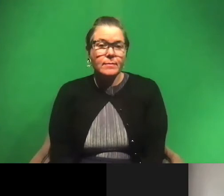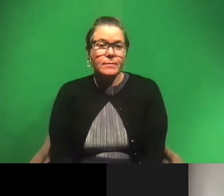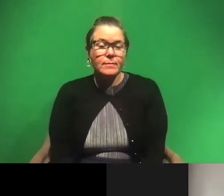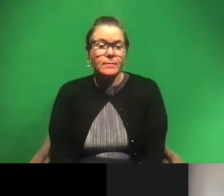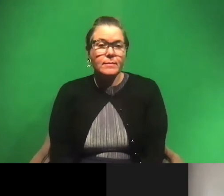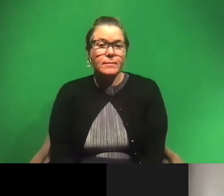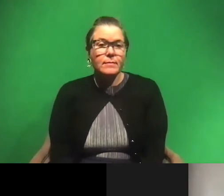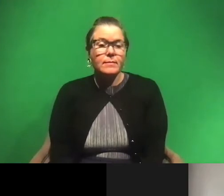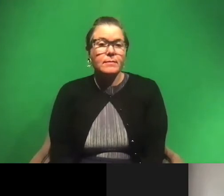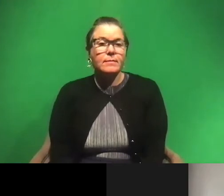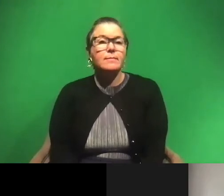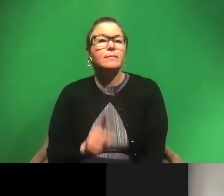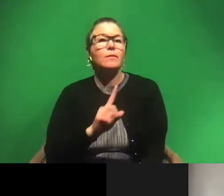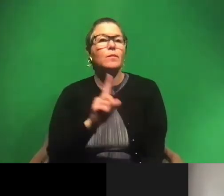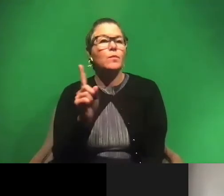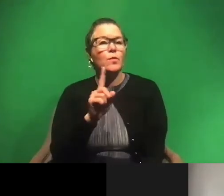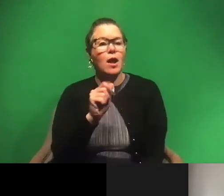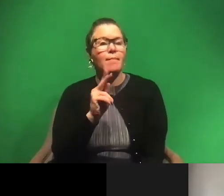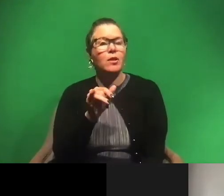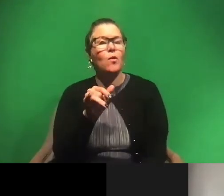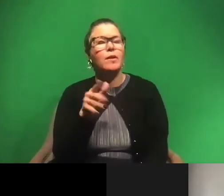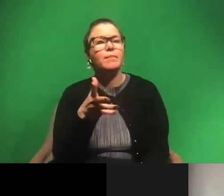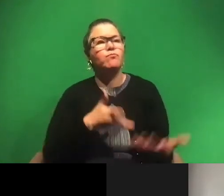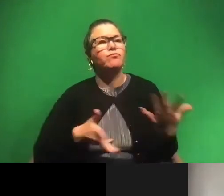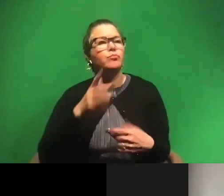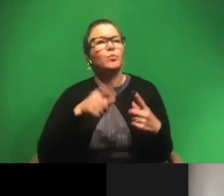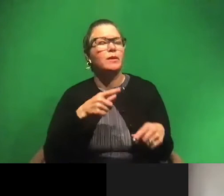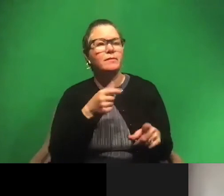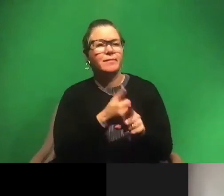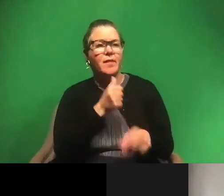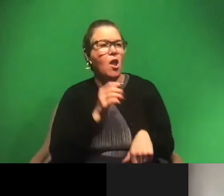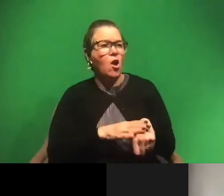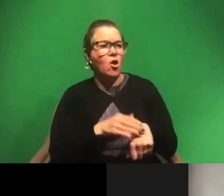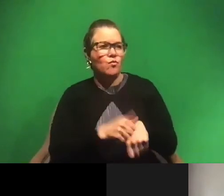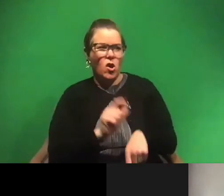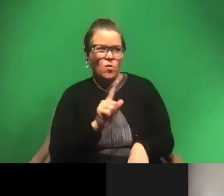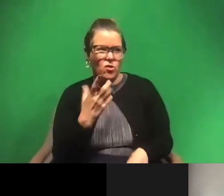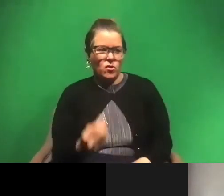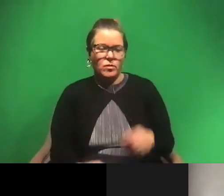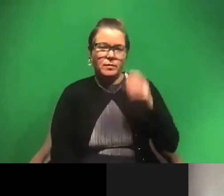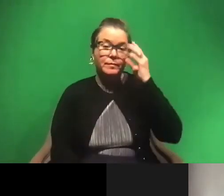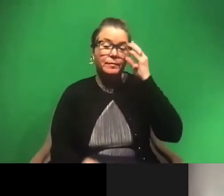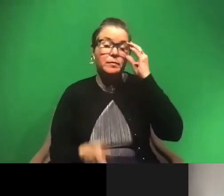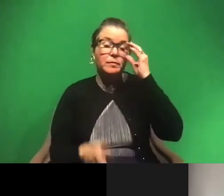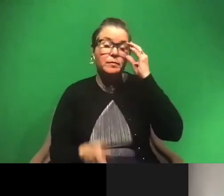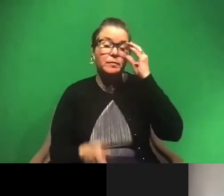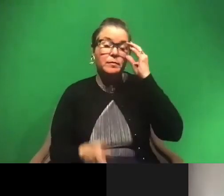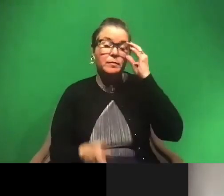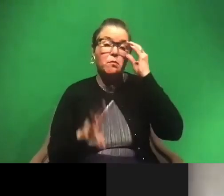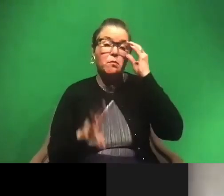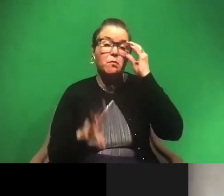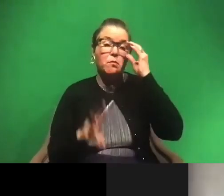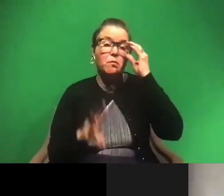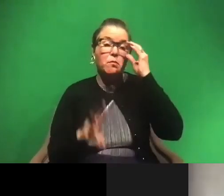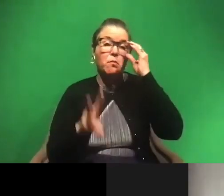Where are abalone hanging out when they're not on rocks? So in the wild, they're pretty much all in rocks,